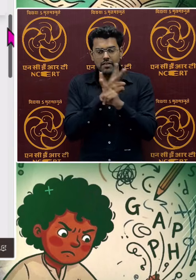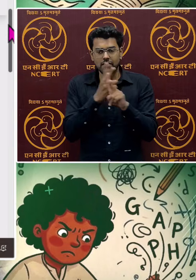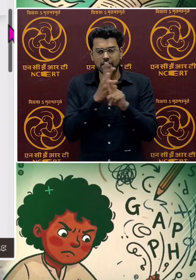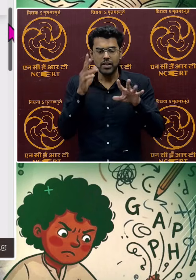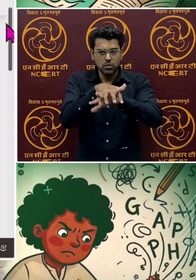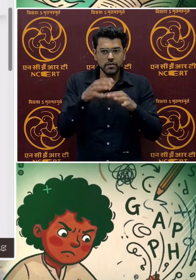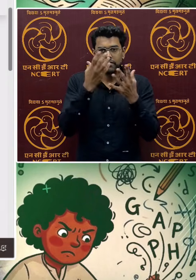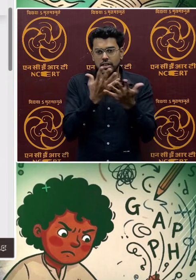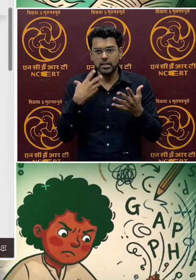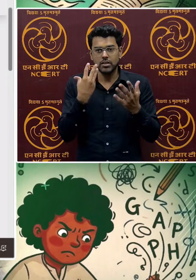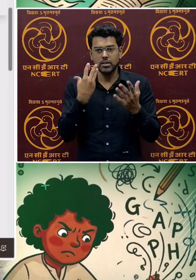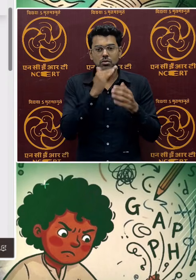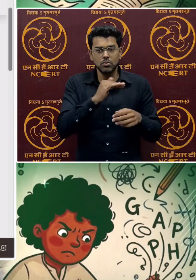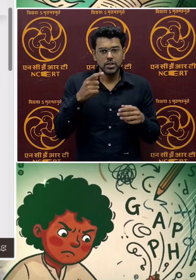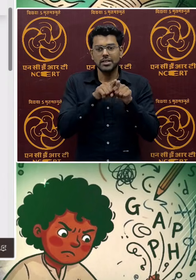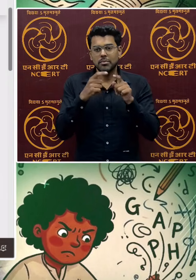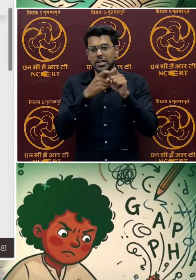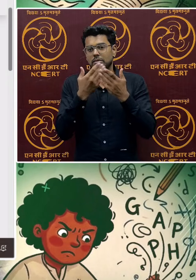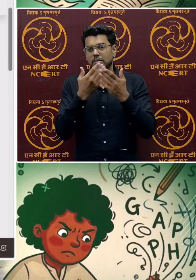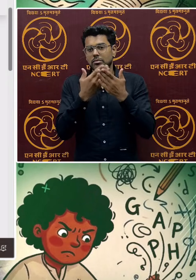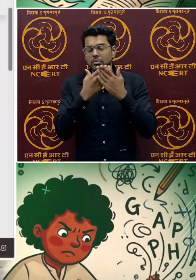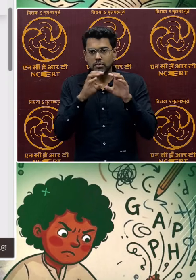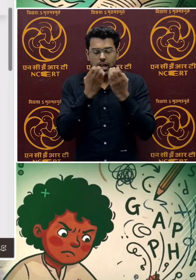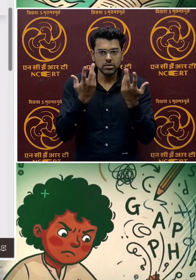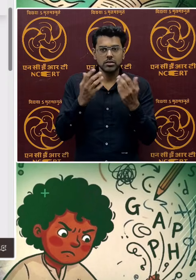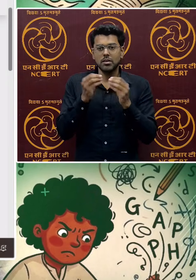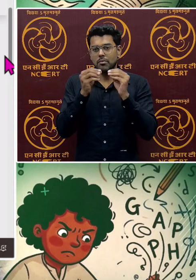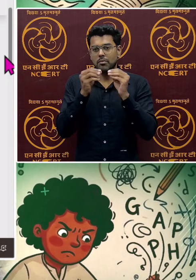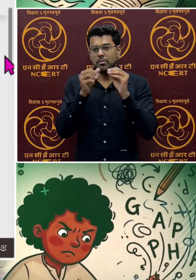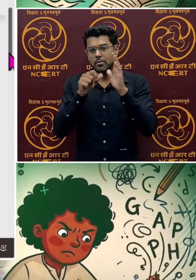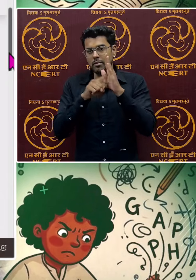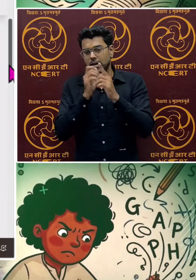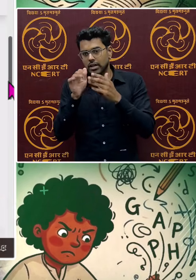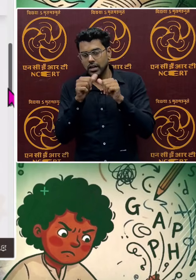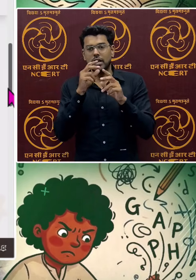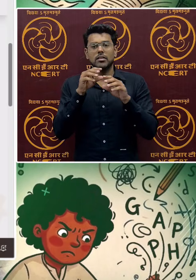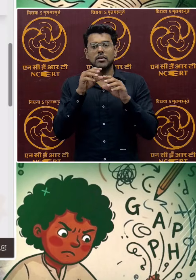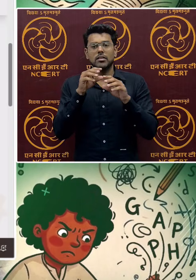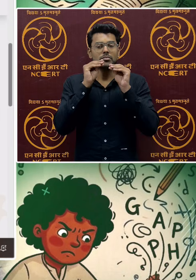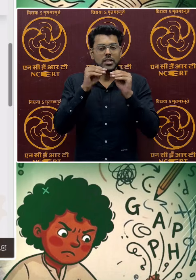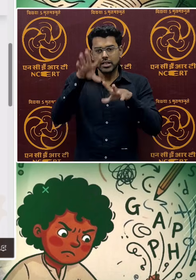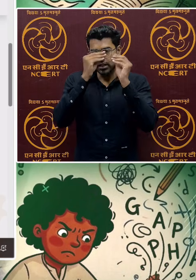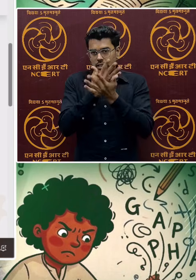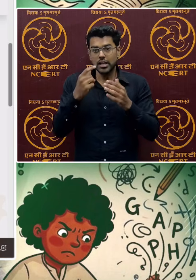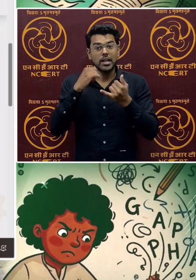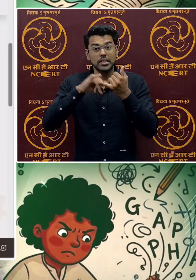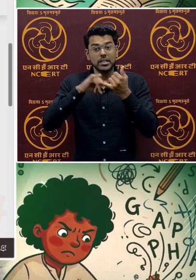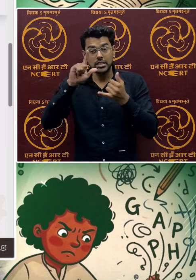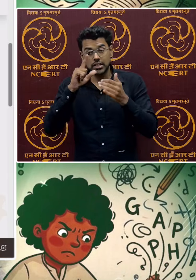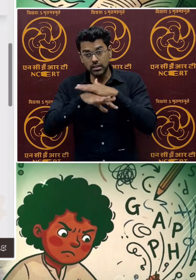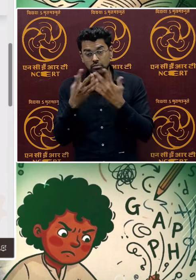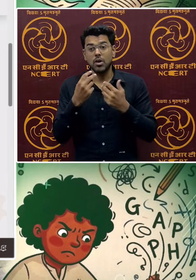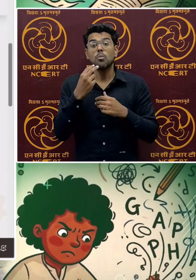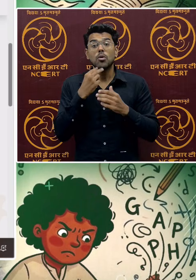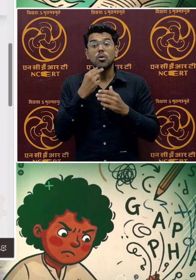inclusive content we have for our students. We have e-Pathshala, Barkha, we have teaching learning resources, Indian Sign Language, and then we have audiobooks, because we are